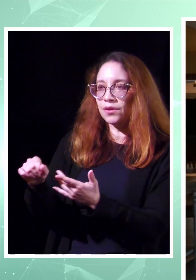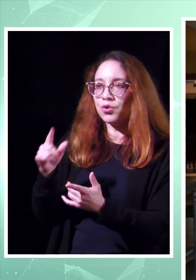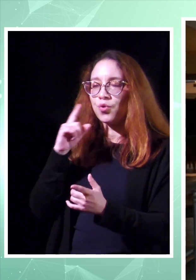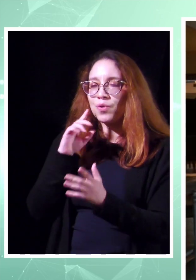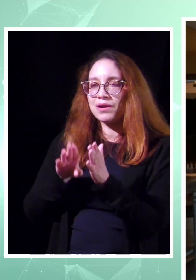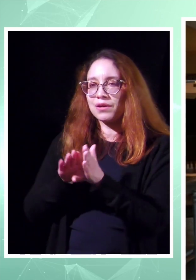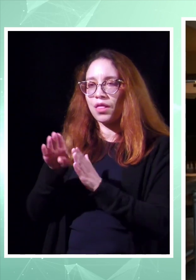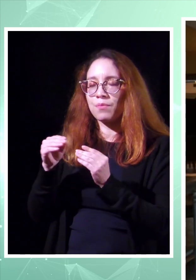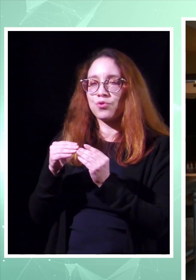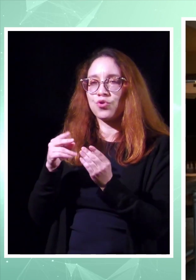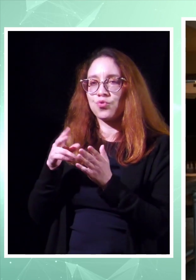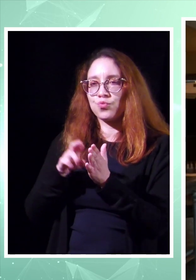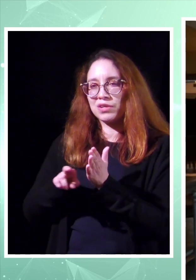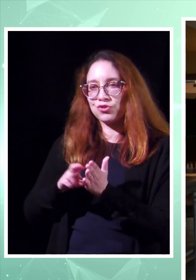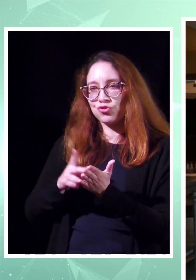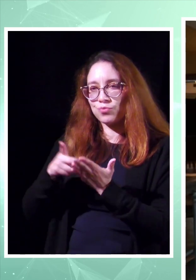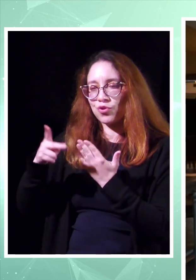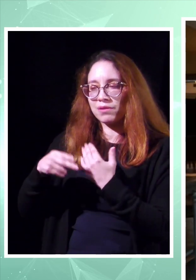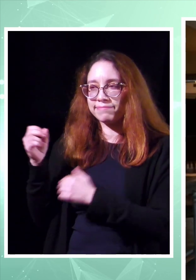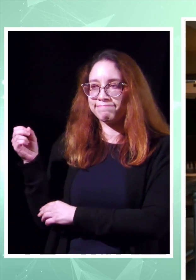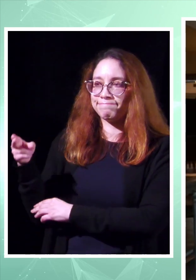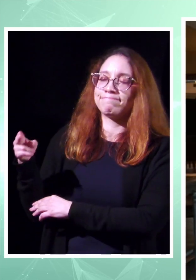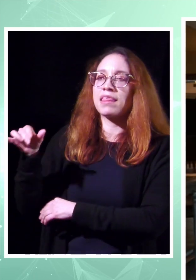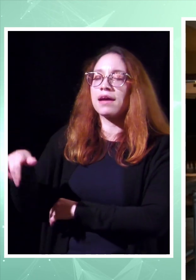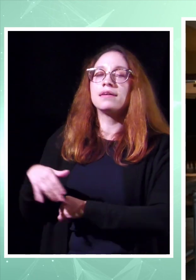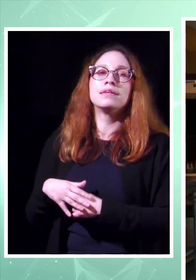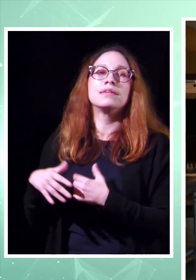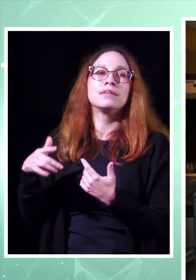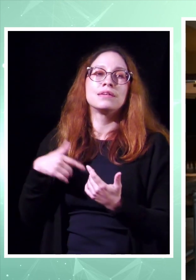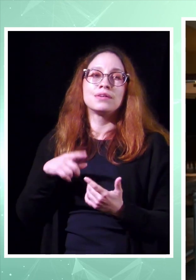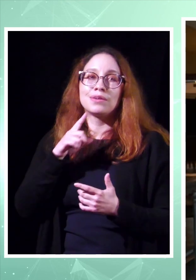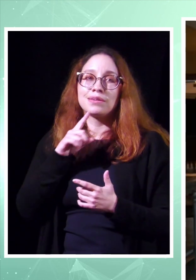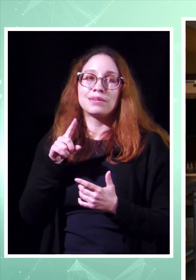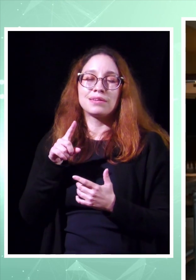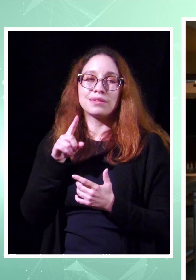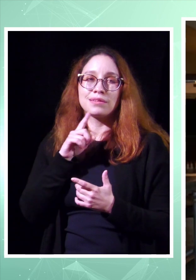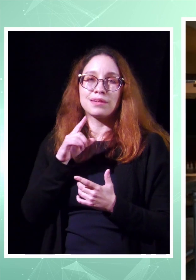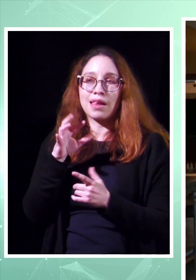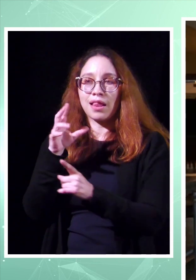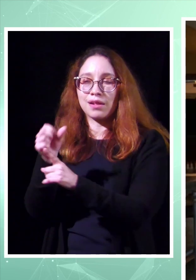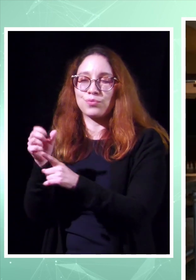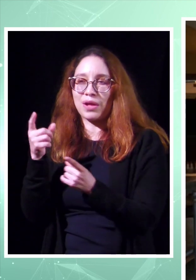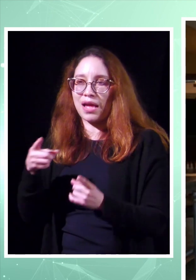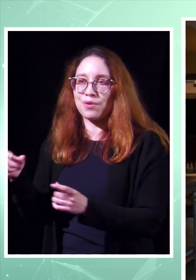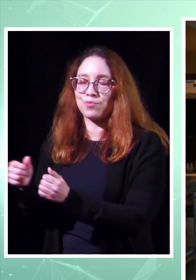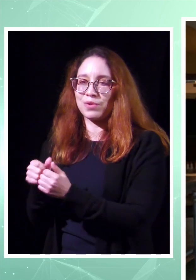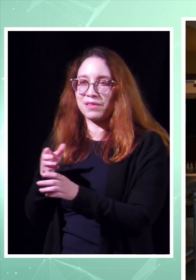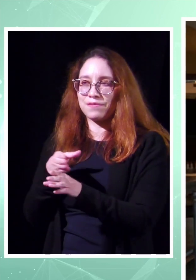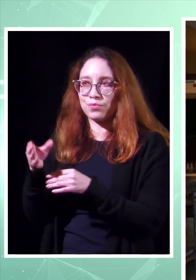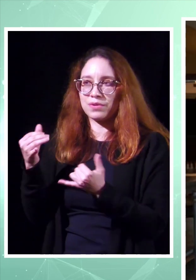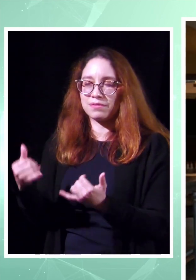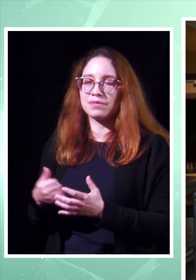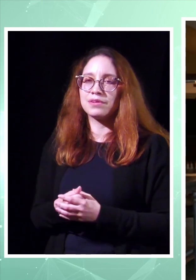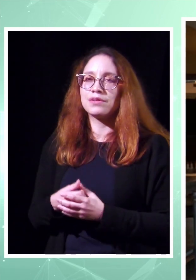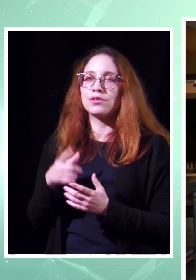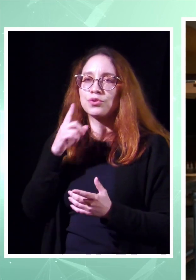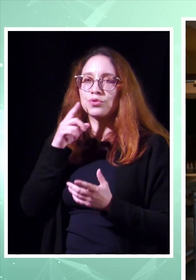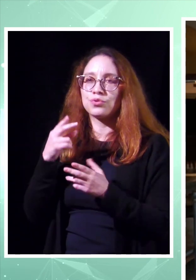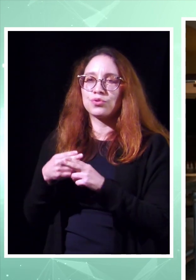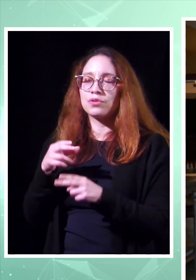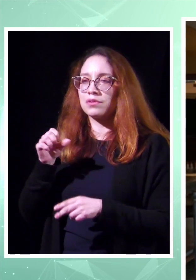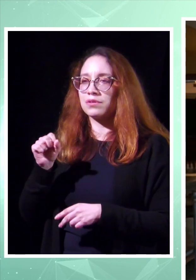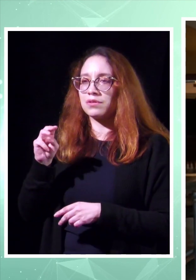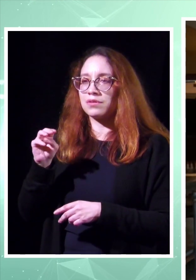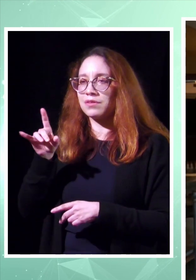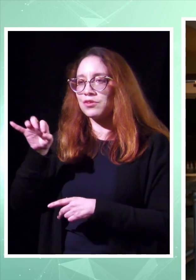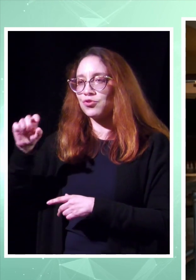develop research programs to beat it. And so I'm actually very, very enamored with what's happening in the field right now in calling into scripture